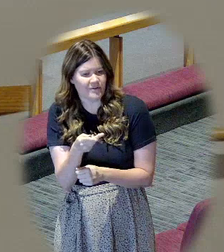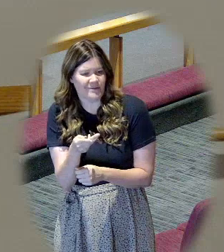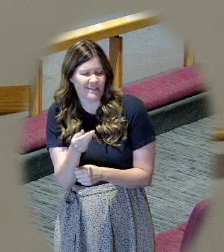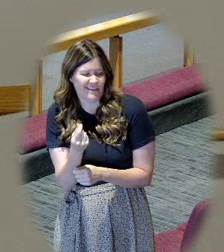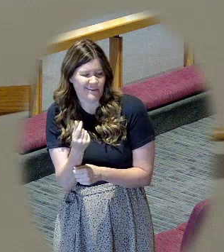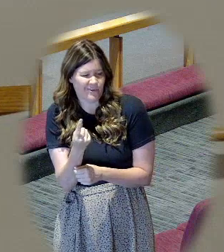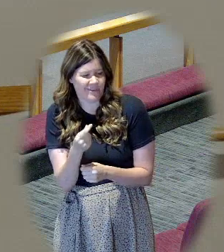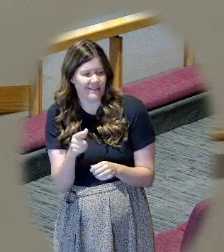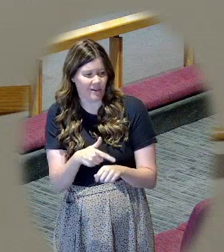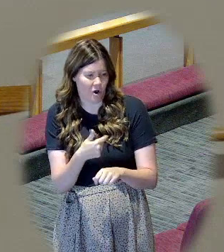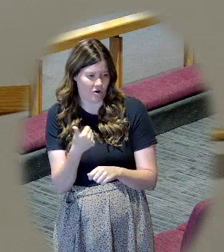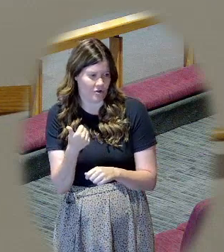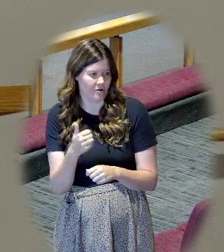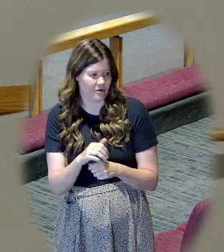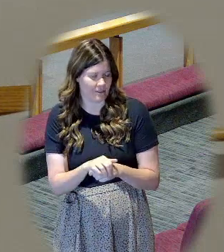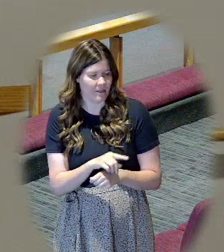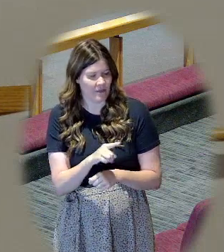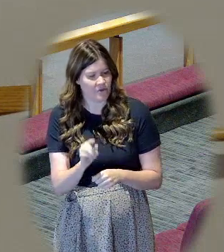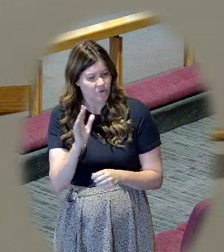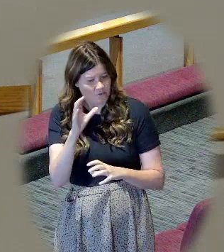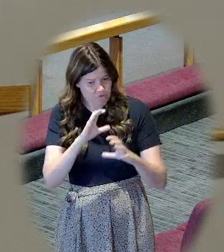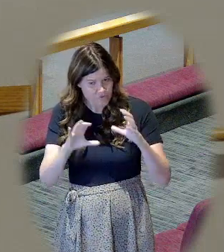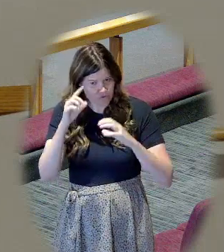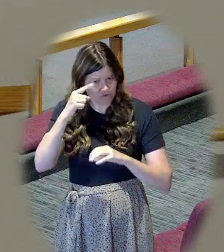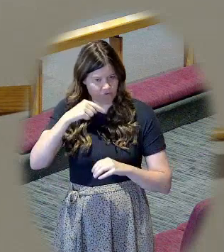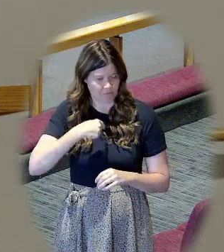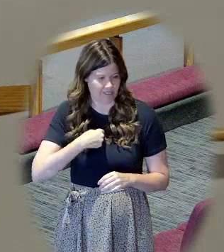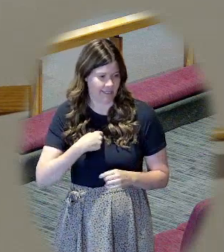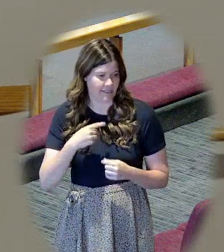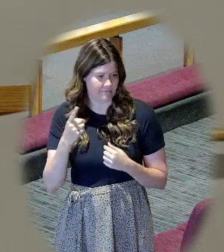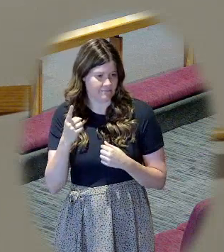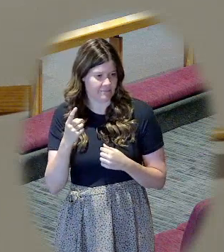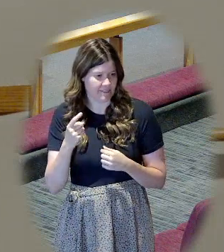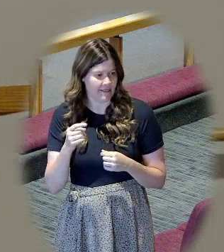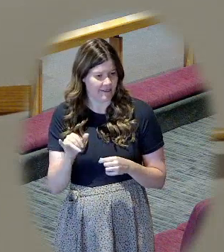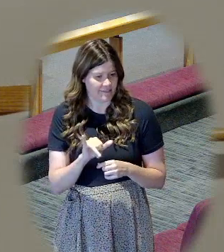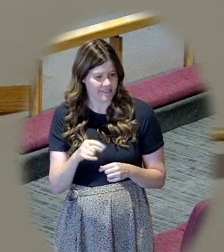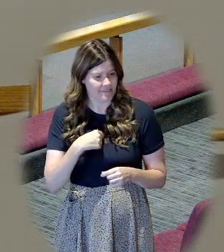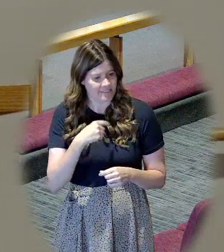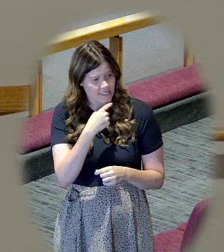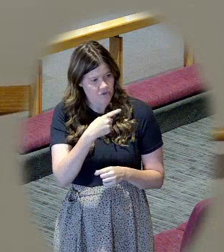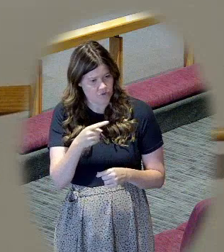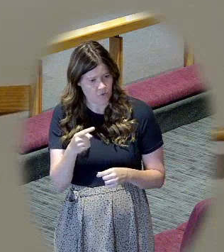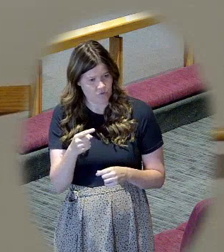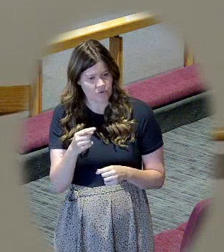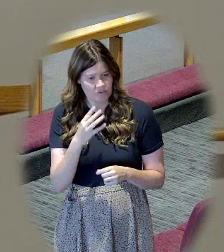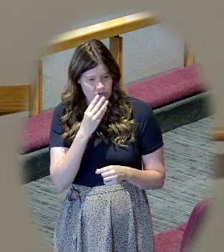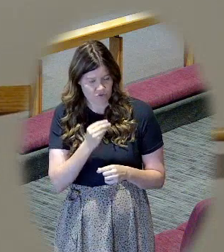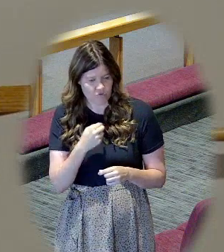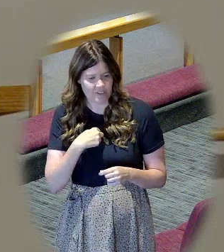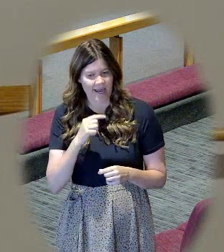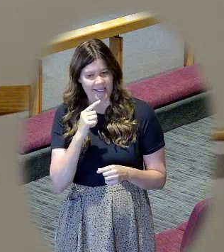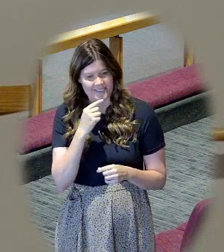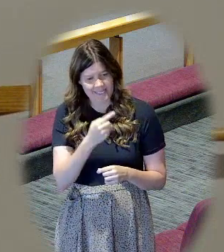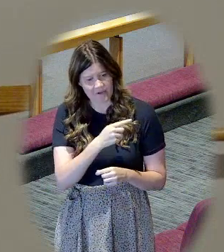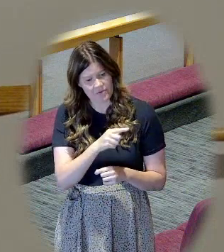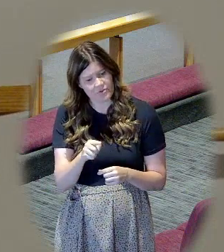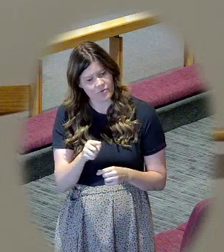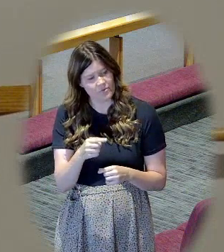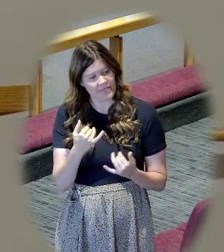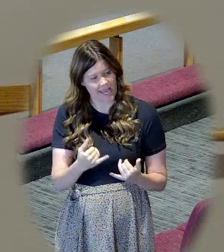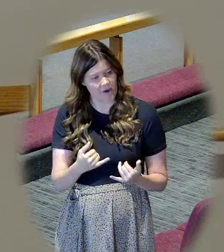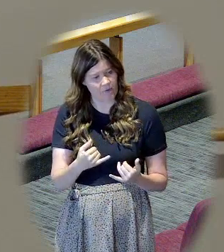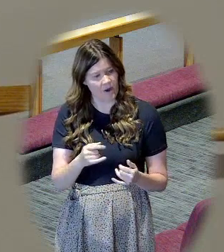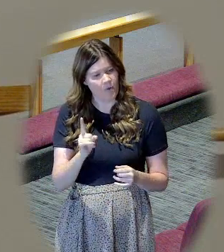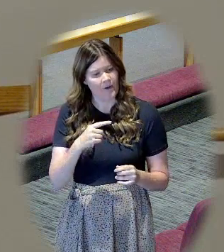longer. You're going to look for me. Just as I told the Jews, so I will tell you now, where I am going,